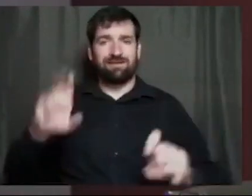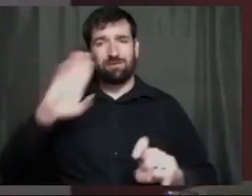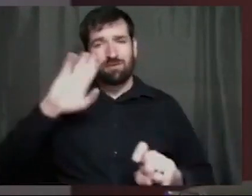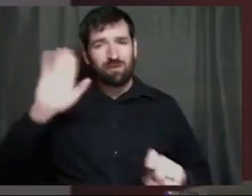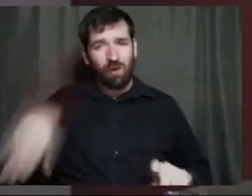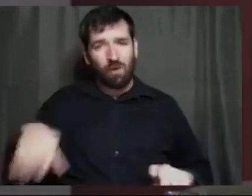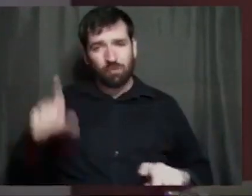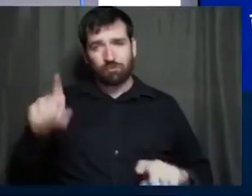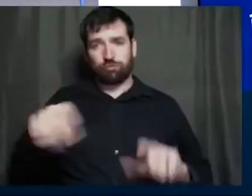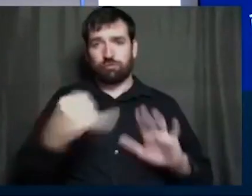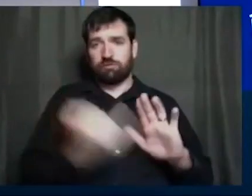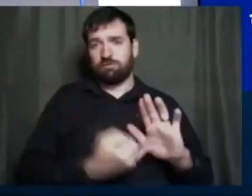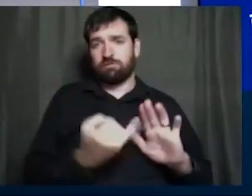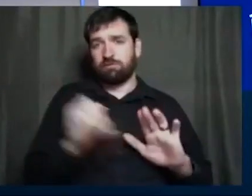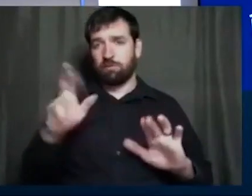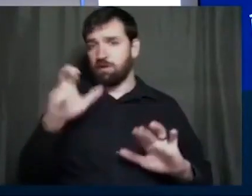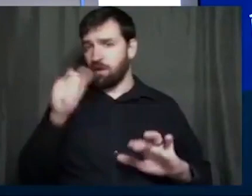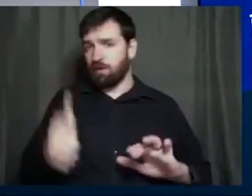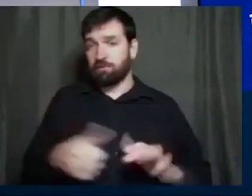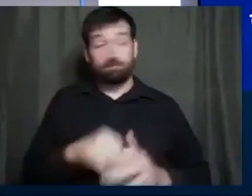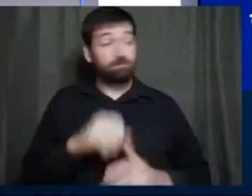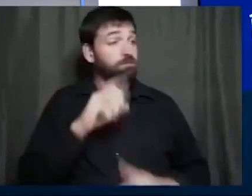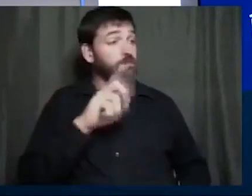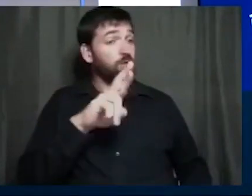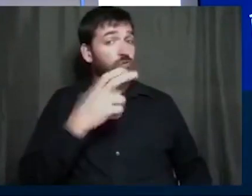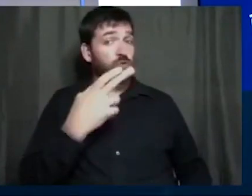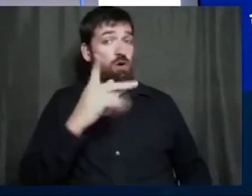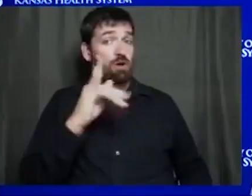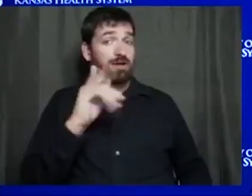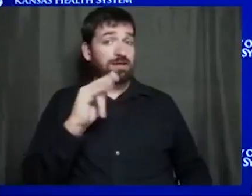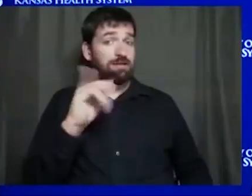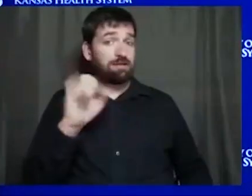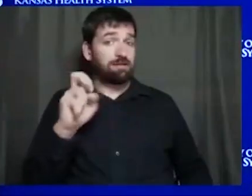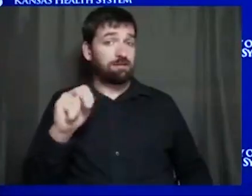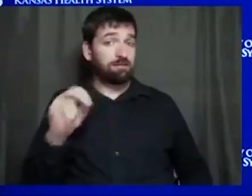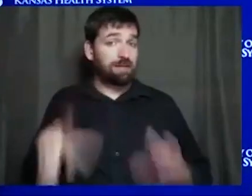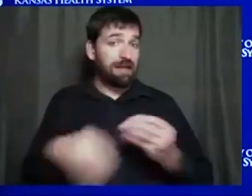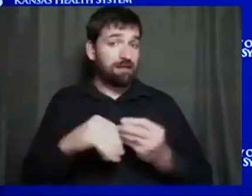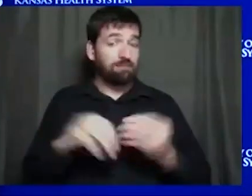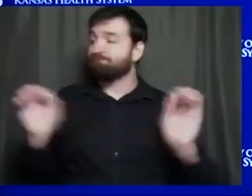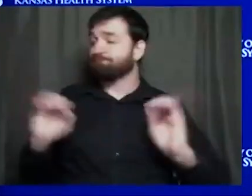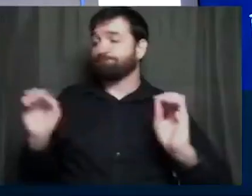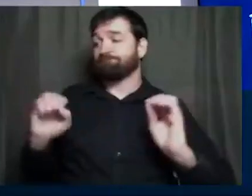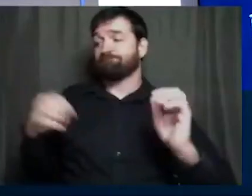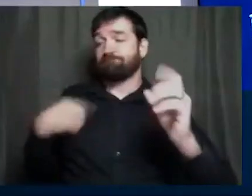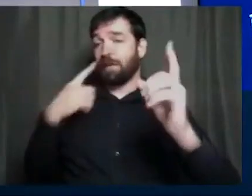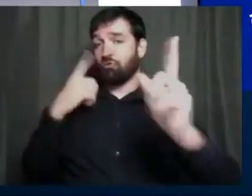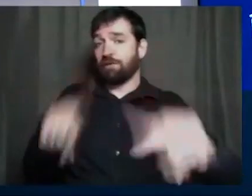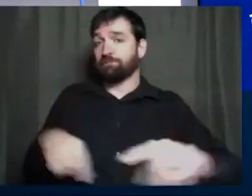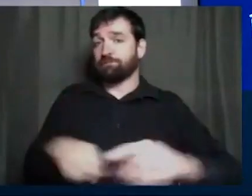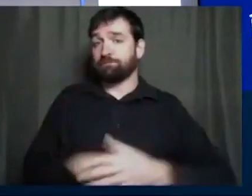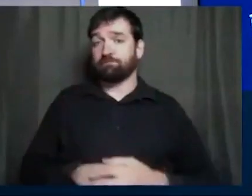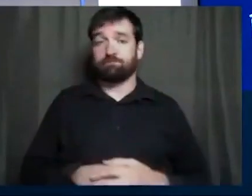or not. Dr. Hawkinson, anything to add to that? No, I totally agree with that. Okay, so I'm